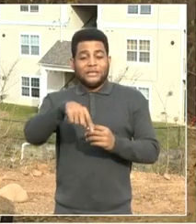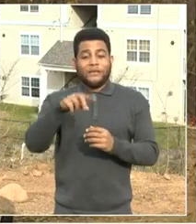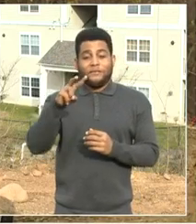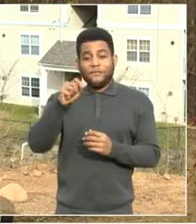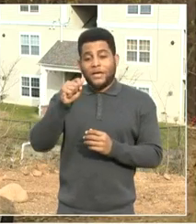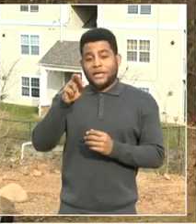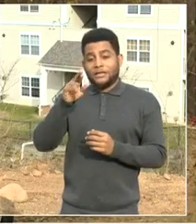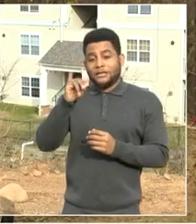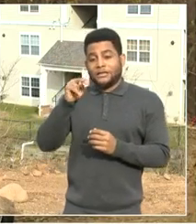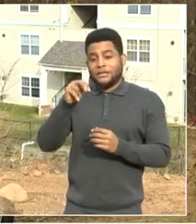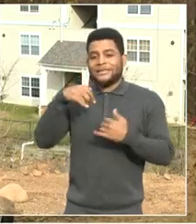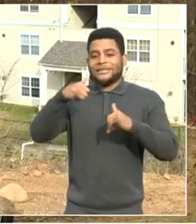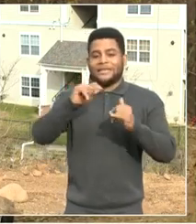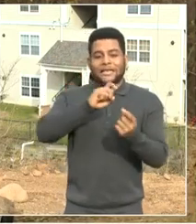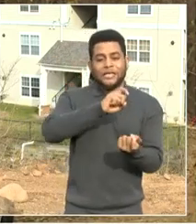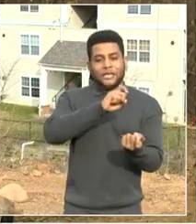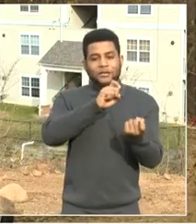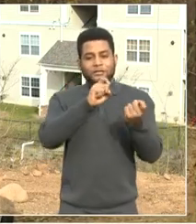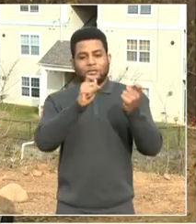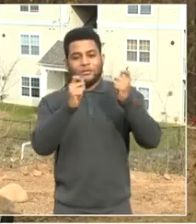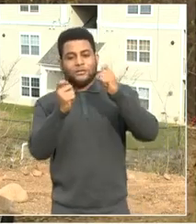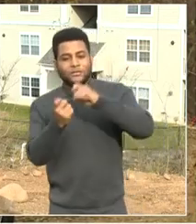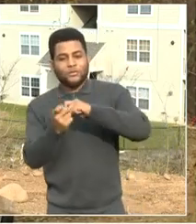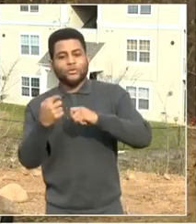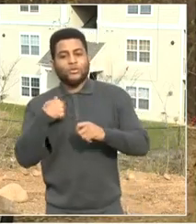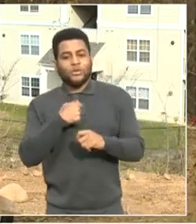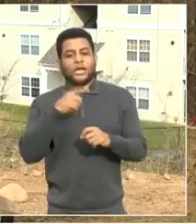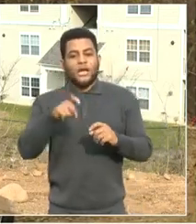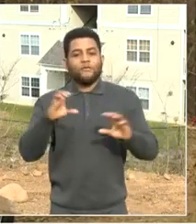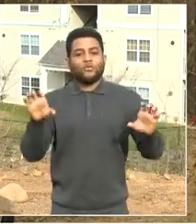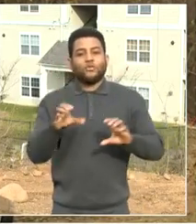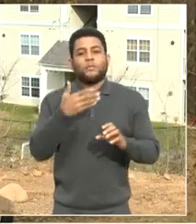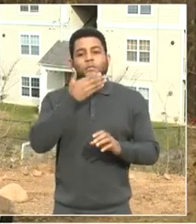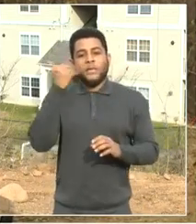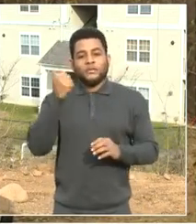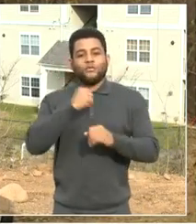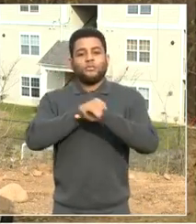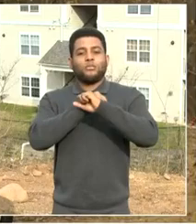it closely and do what's best for DC. Thank you. Yep.